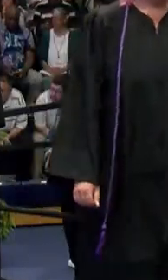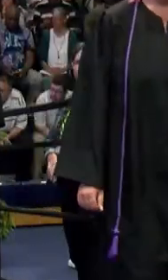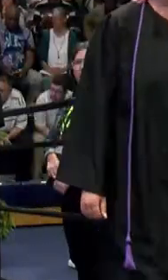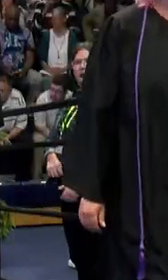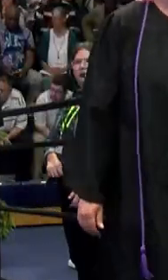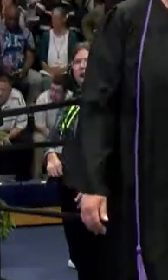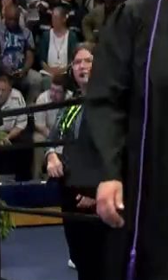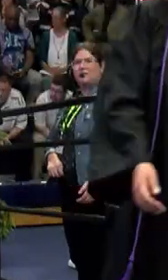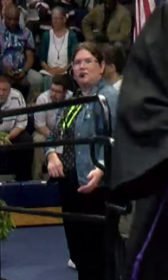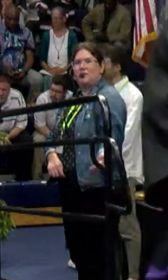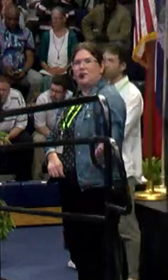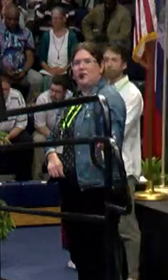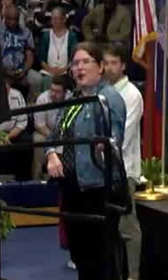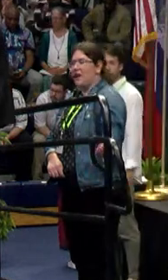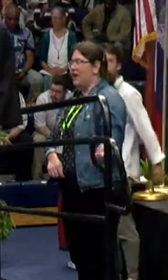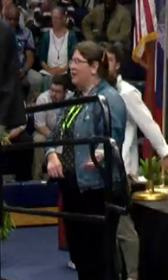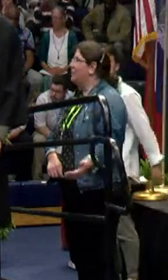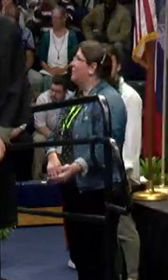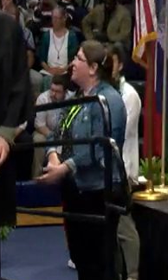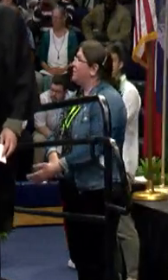Sathina Massengale.